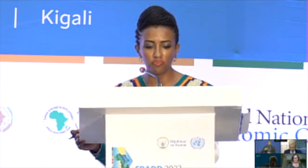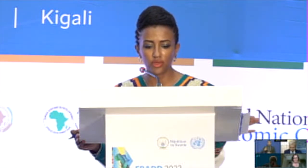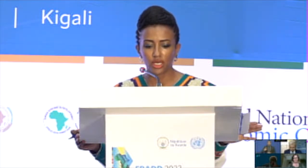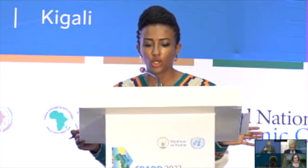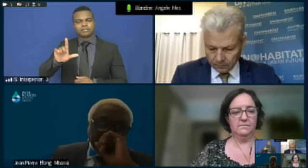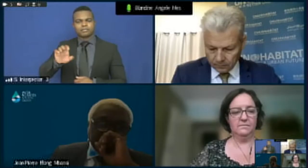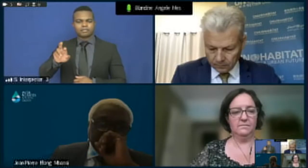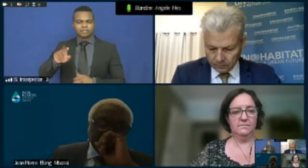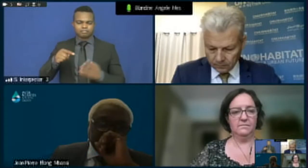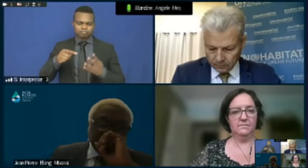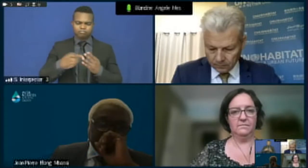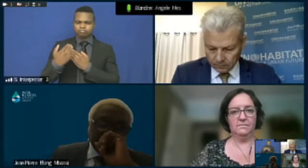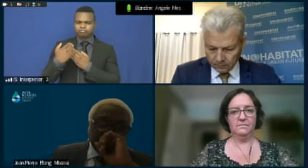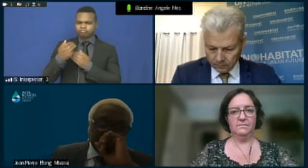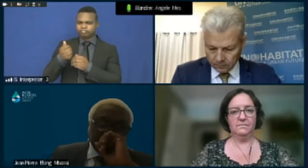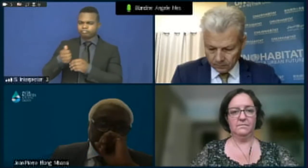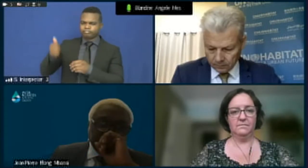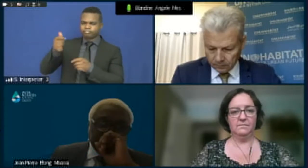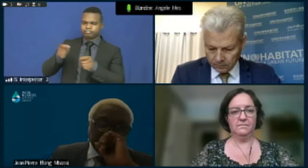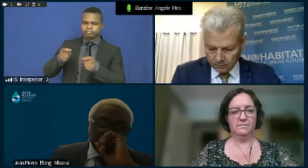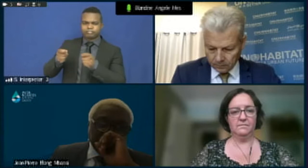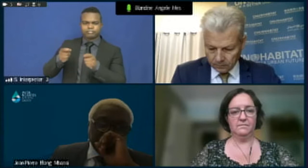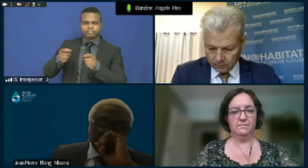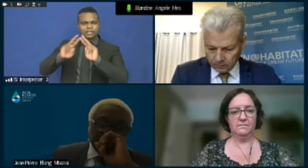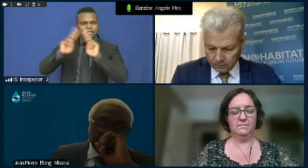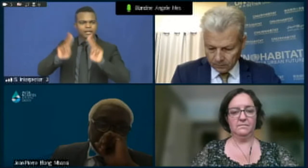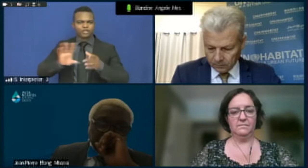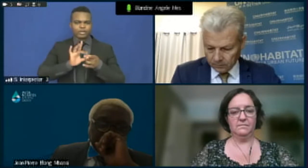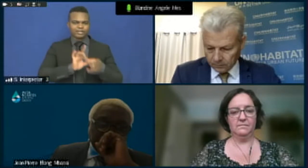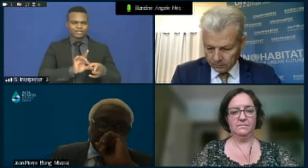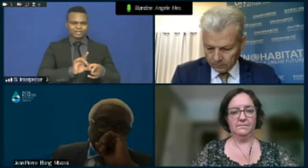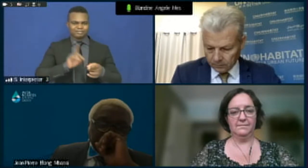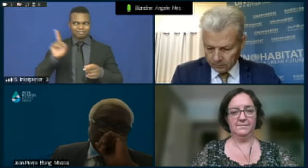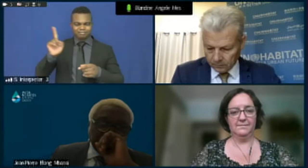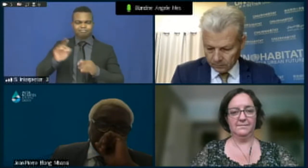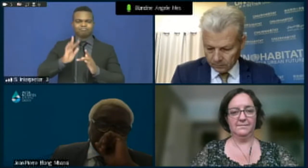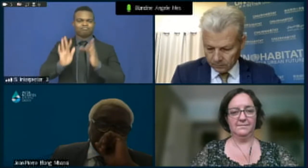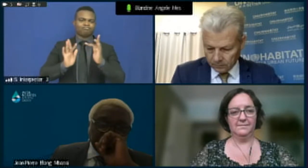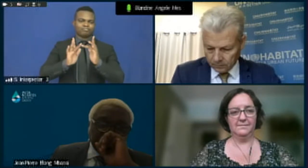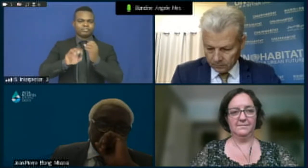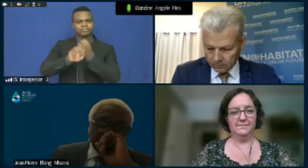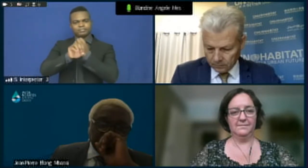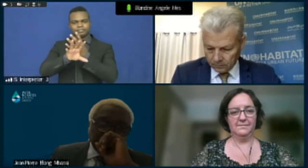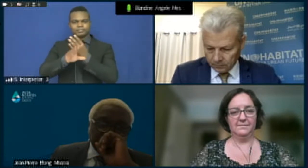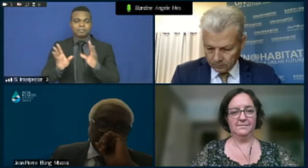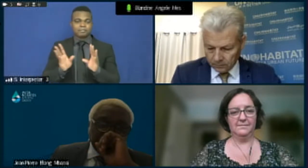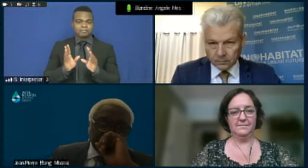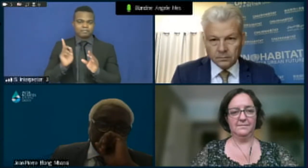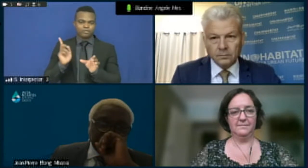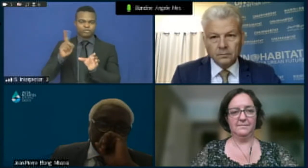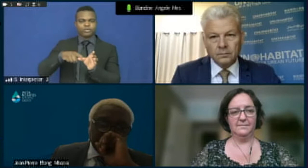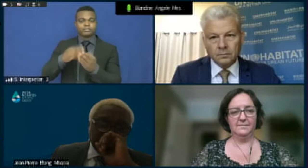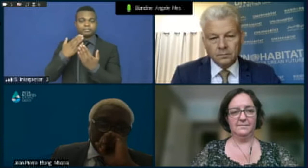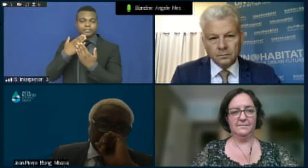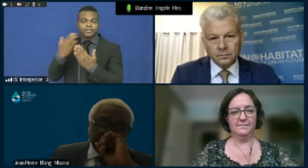welcome. You are at the Department of Human Settlements South Africa whose mission,